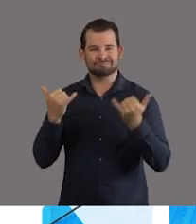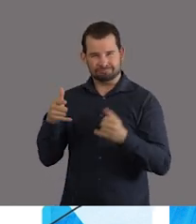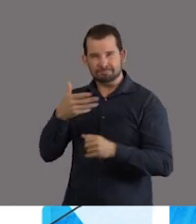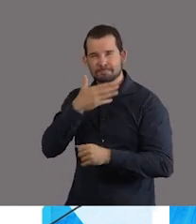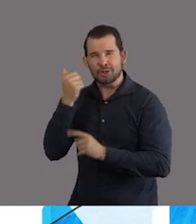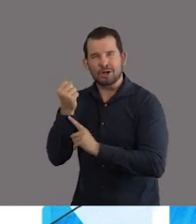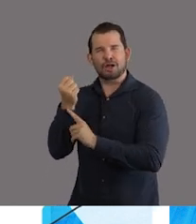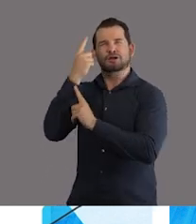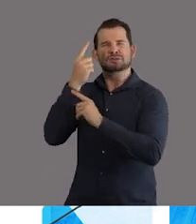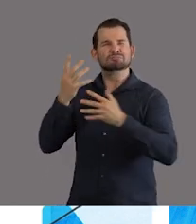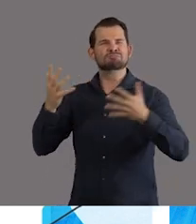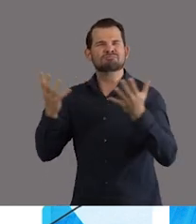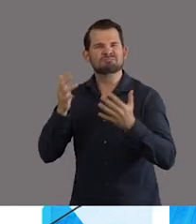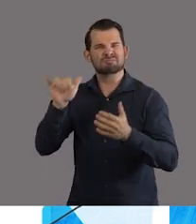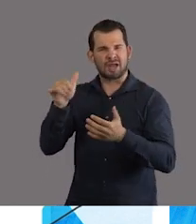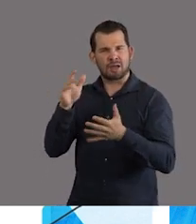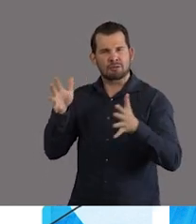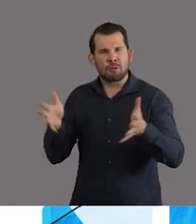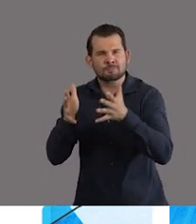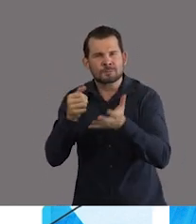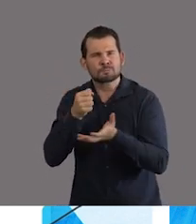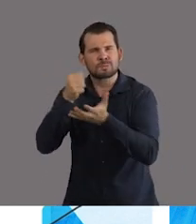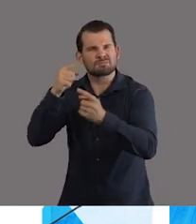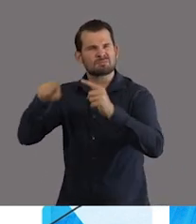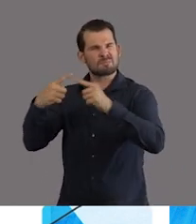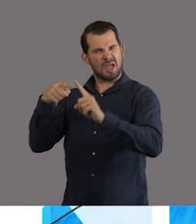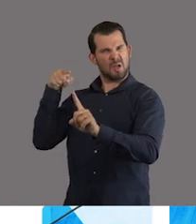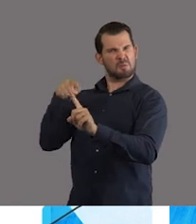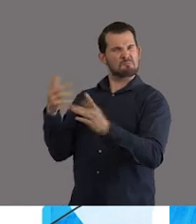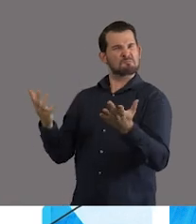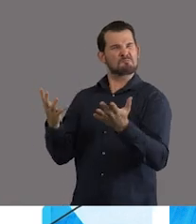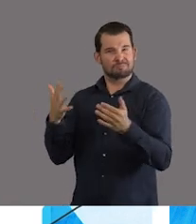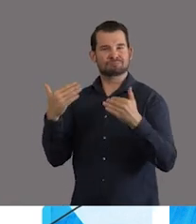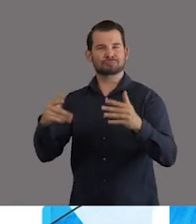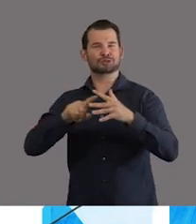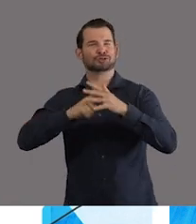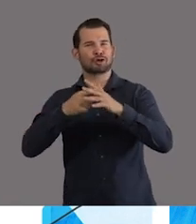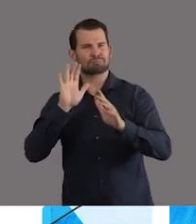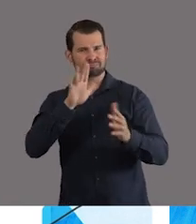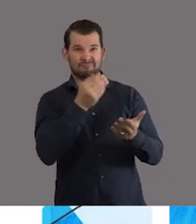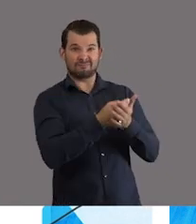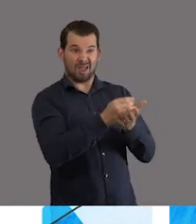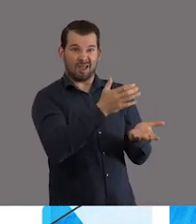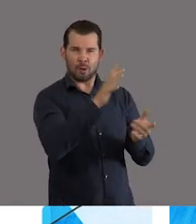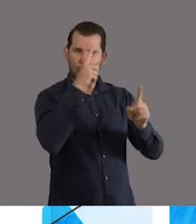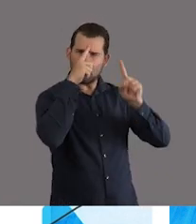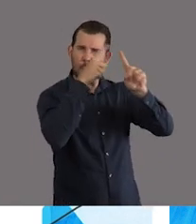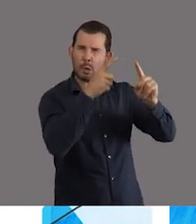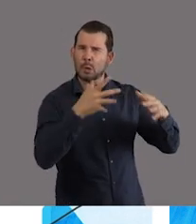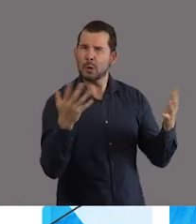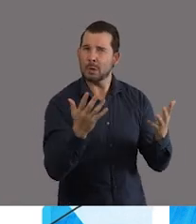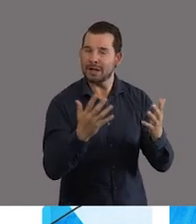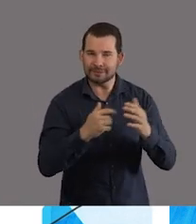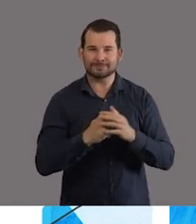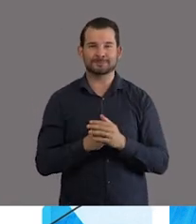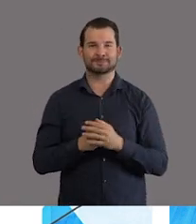To get a better understanding of what the Cultivate grant is all about, let's start with the fund's goals.